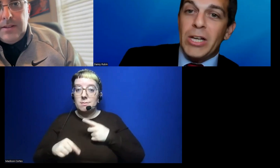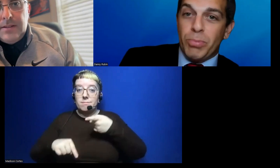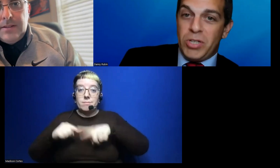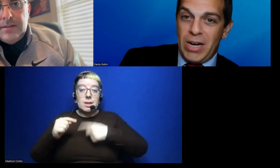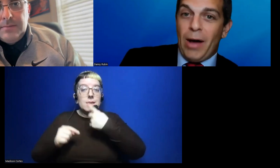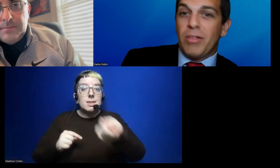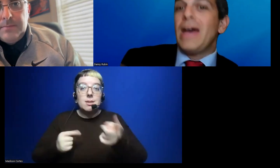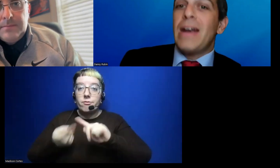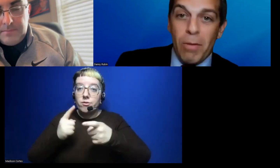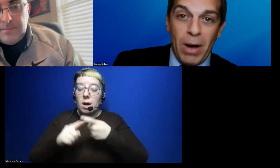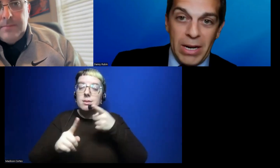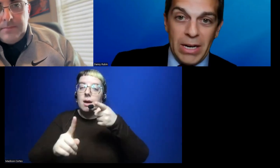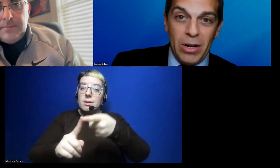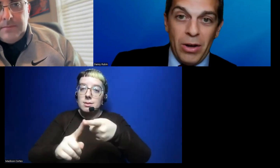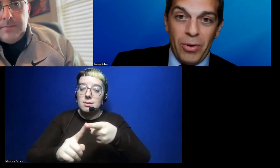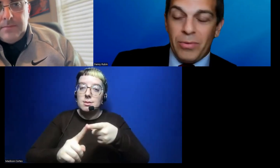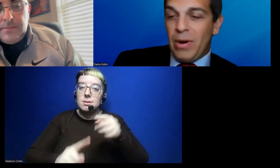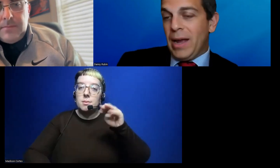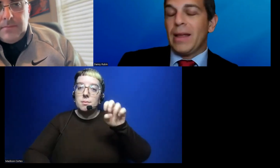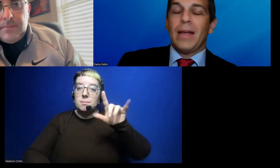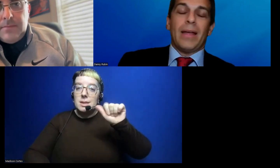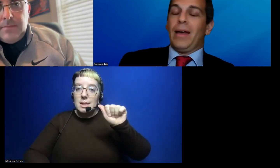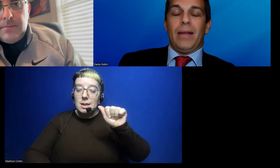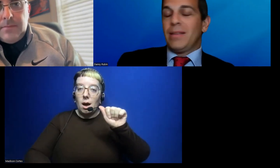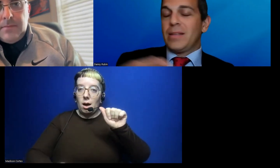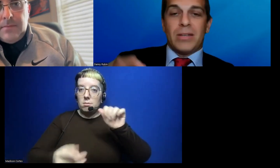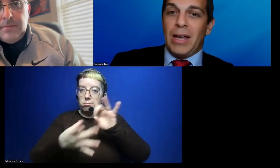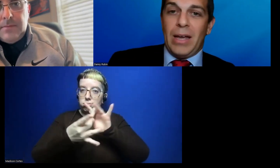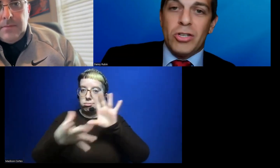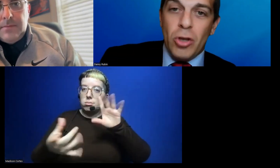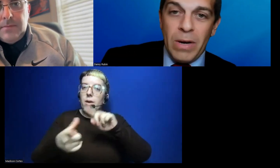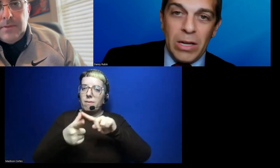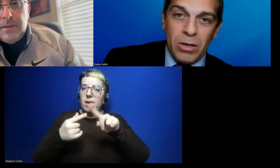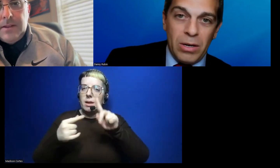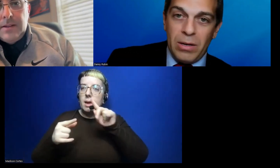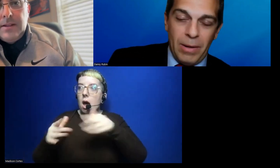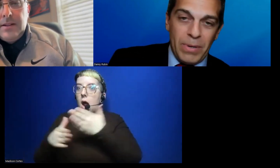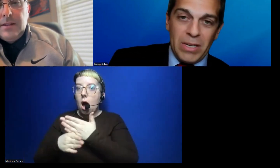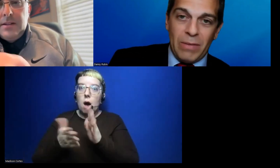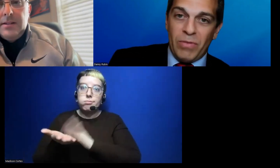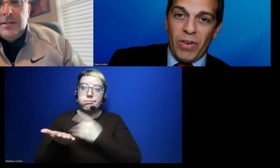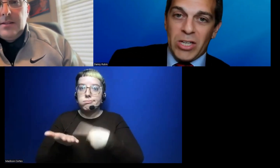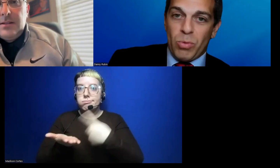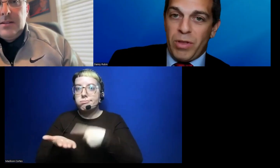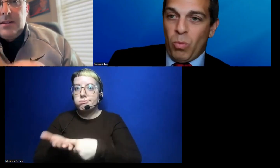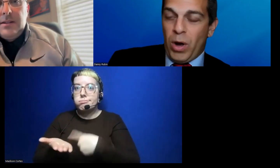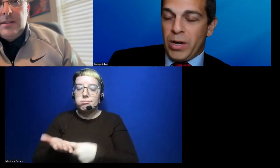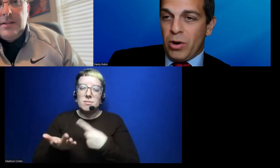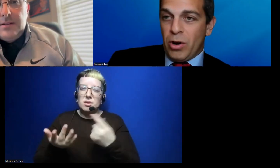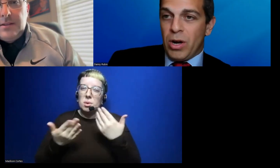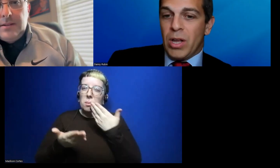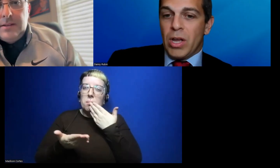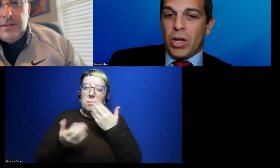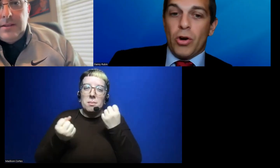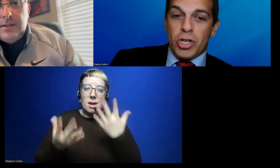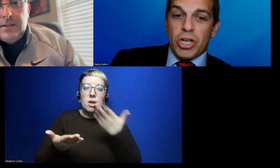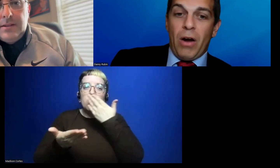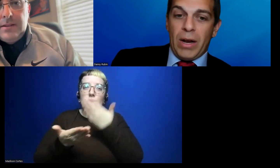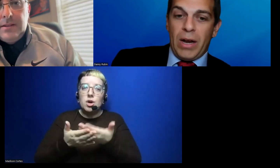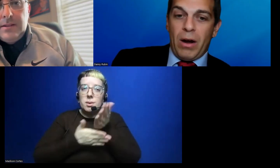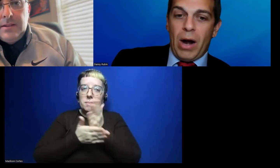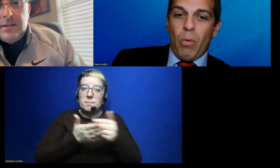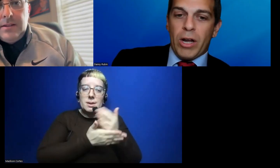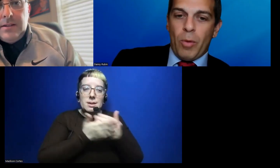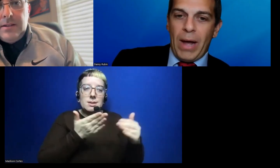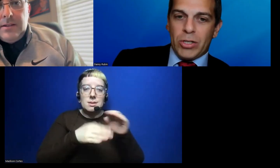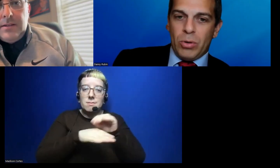the press puts it out. Then everybody can know, right? I think that's again. There's so many good pieces of advice within what you're